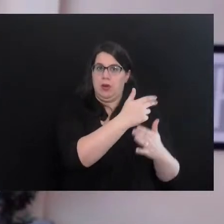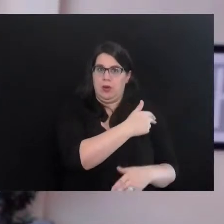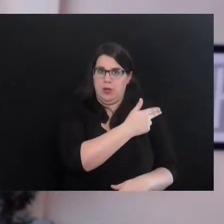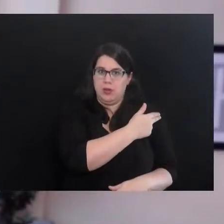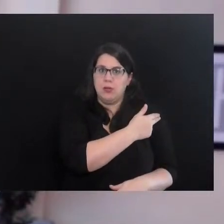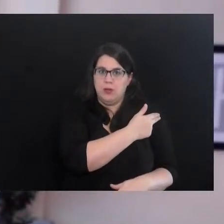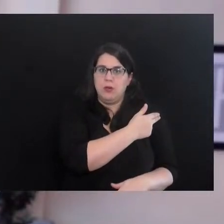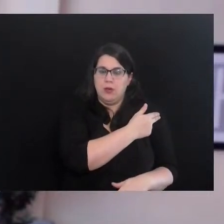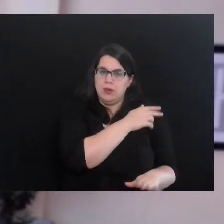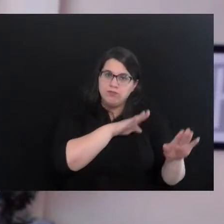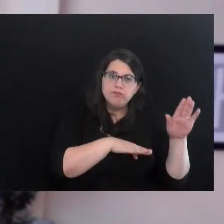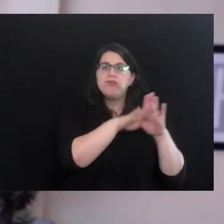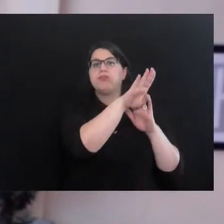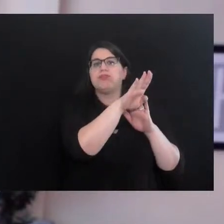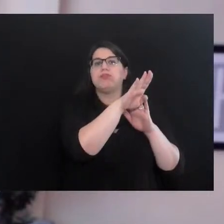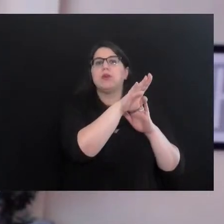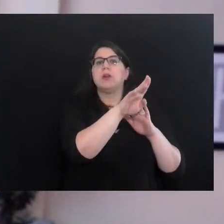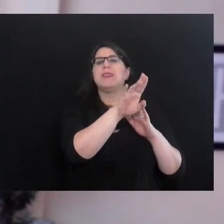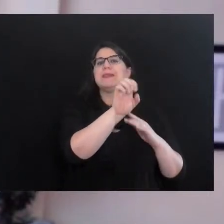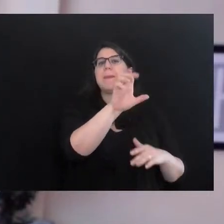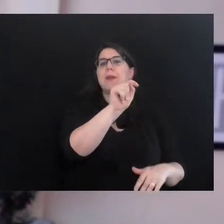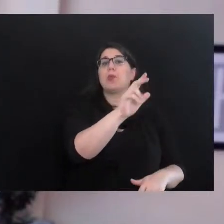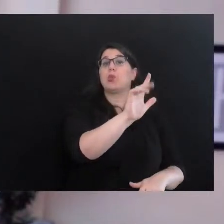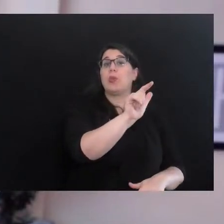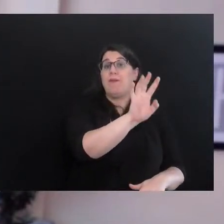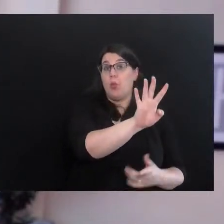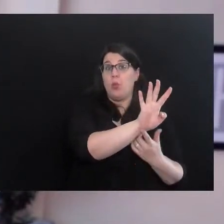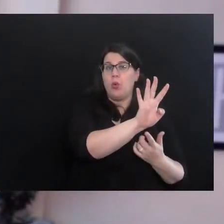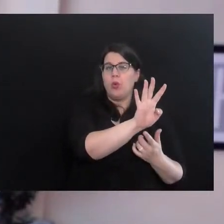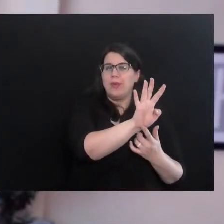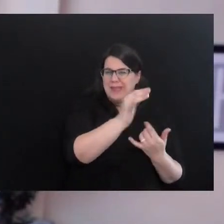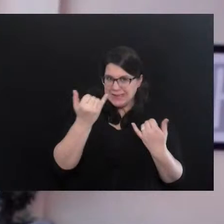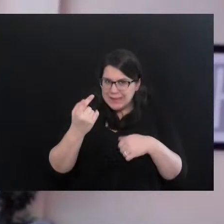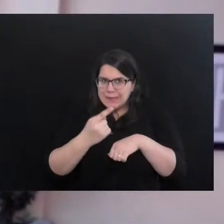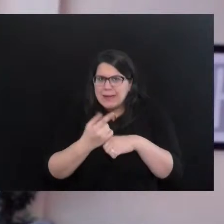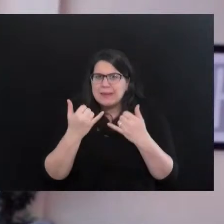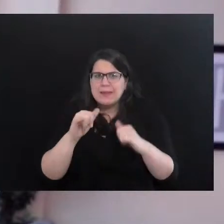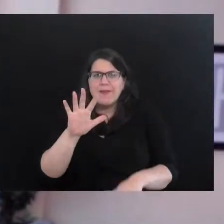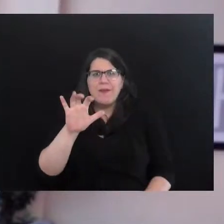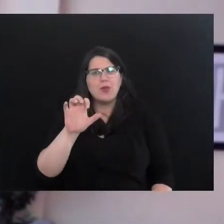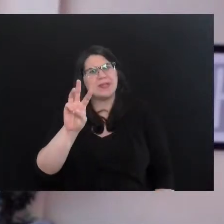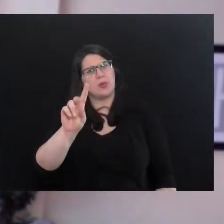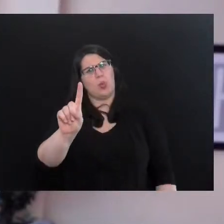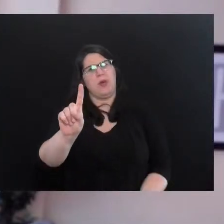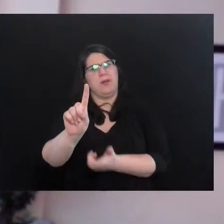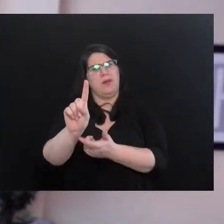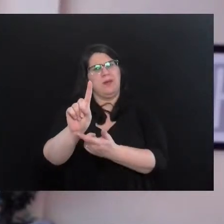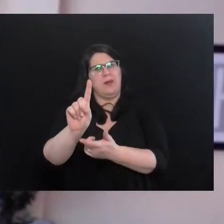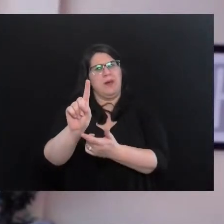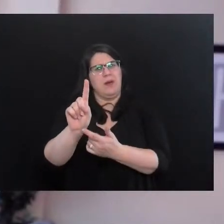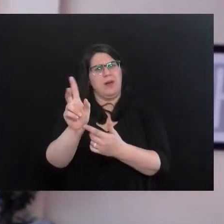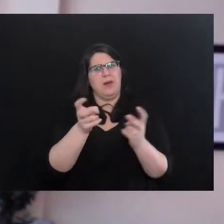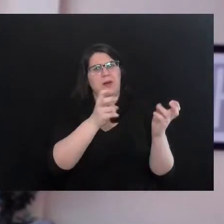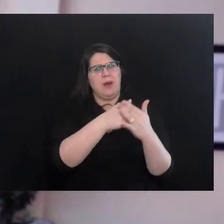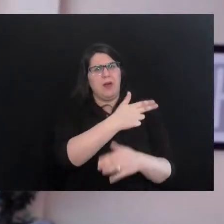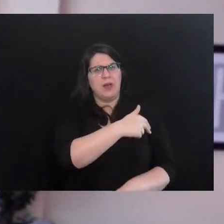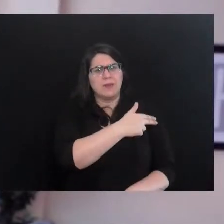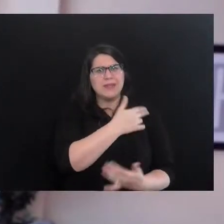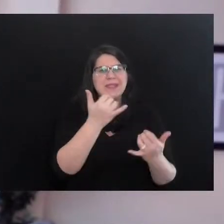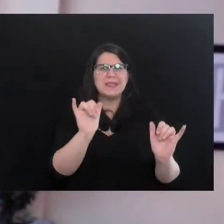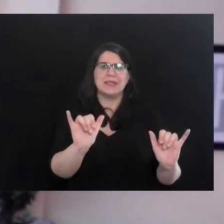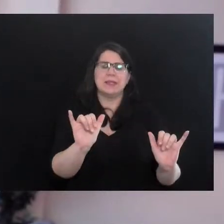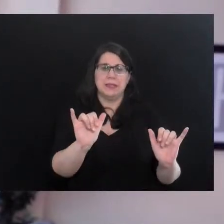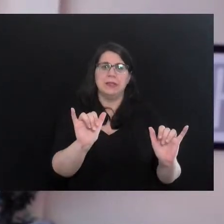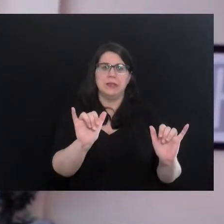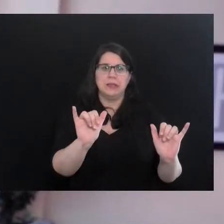September 24th. And today, we see that we still have 561 people in hospital beds. So comparing to